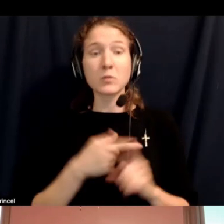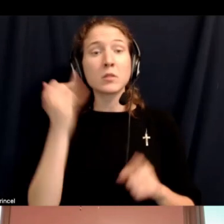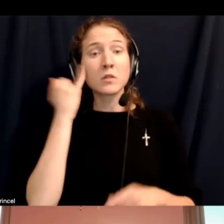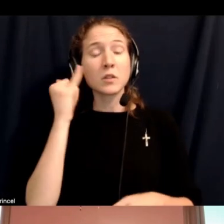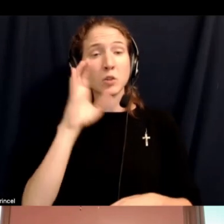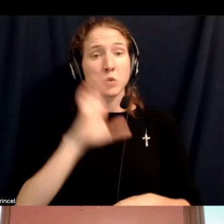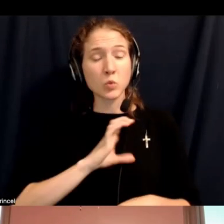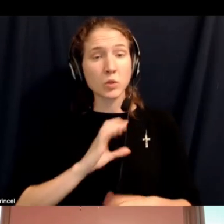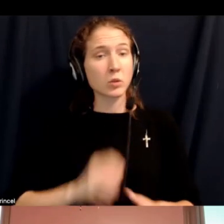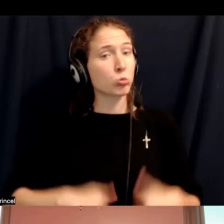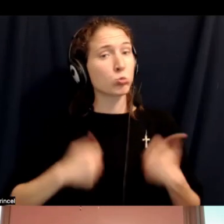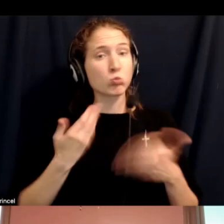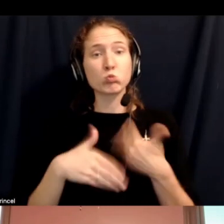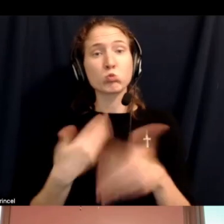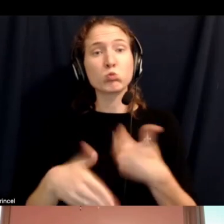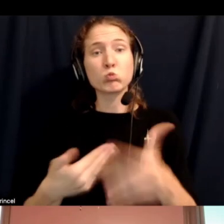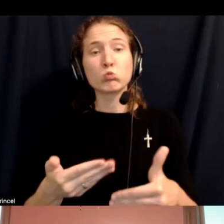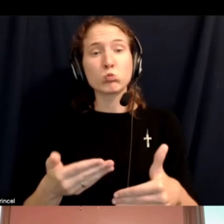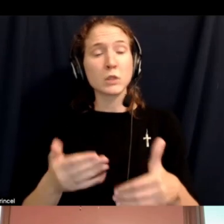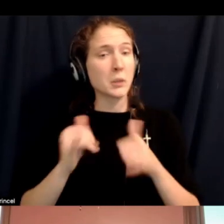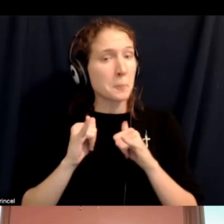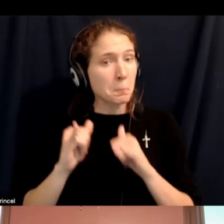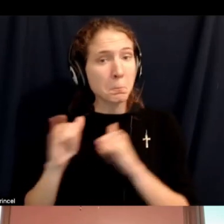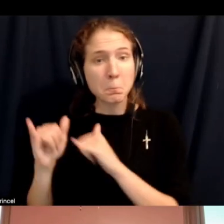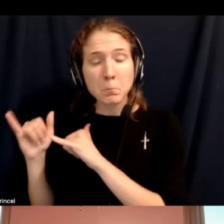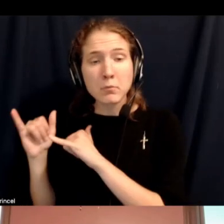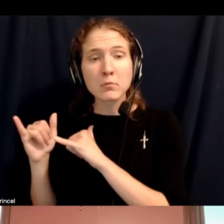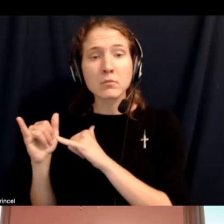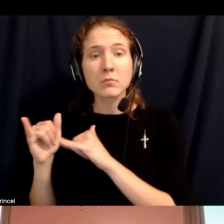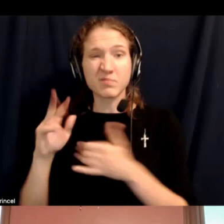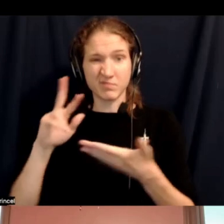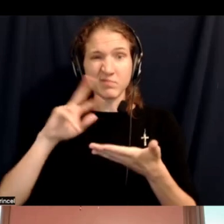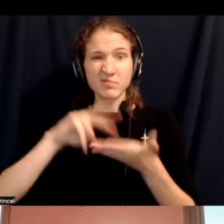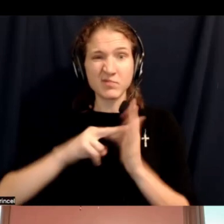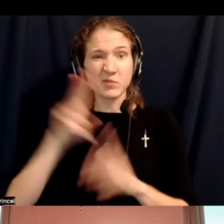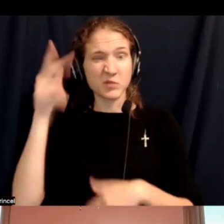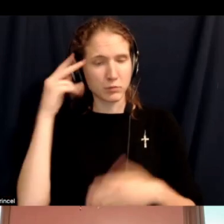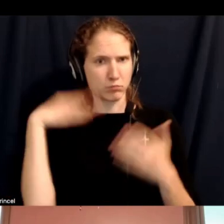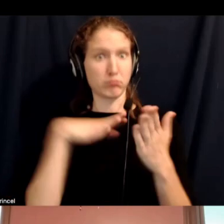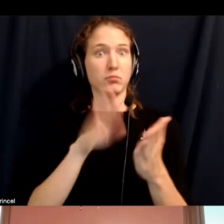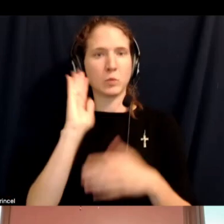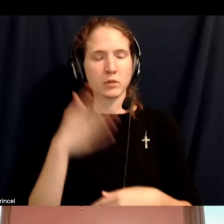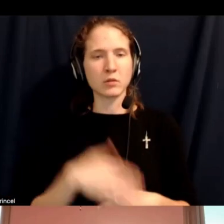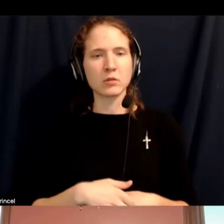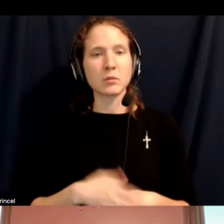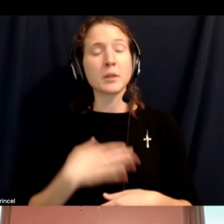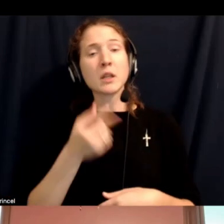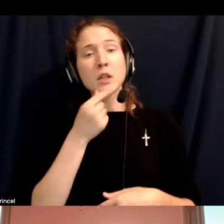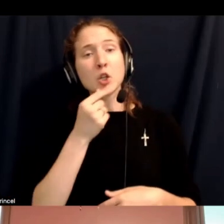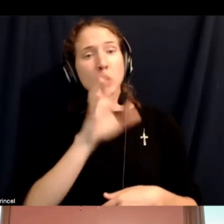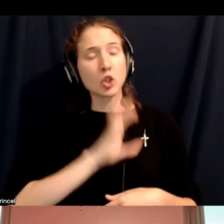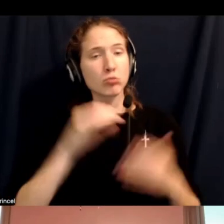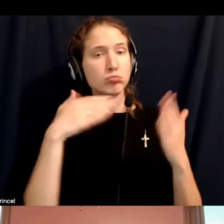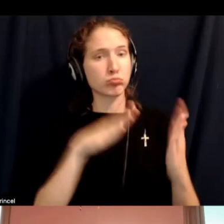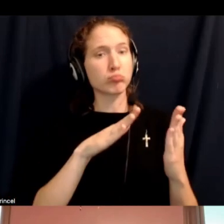characters live their lives as I do and you do, they run up against politics. They run, my gay characters run up